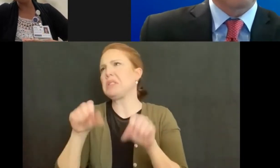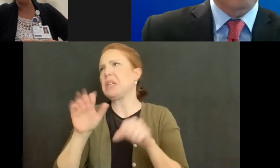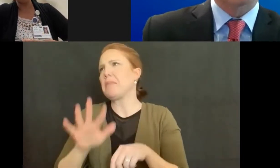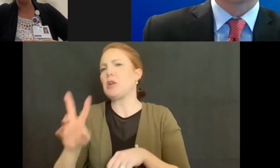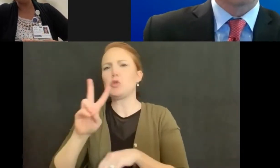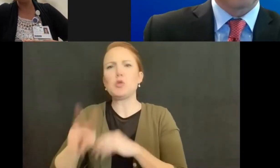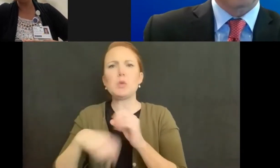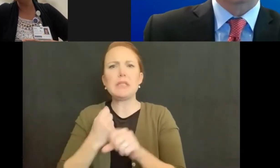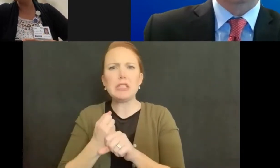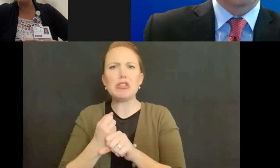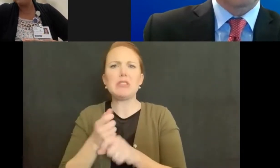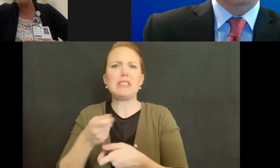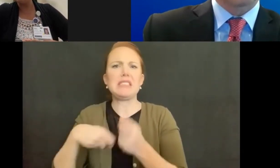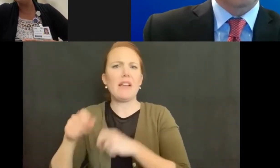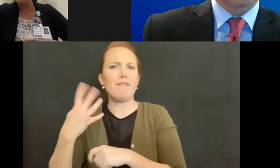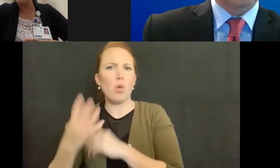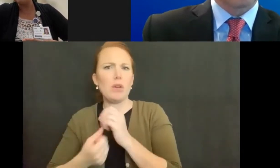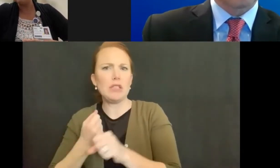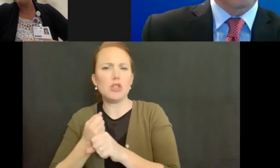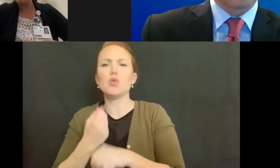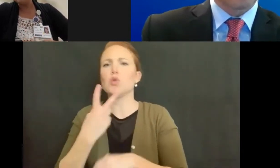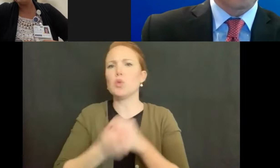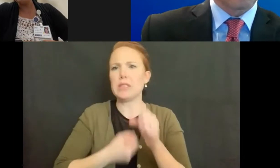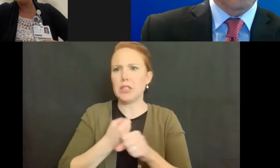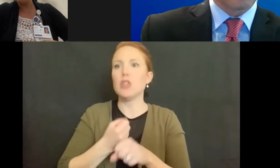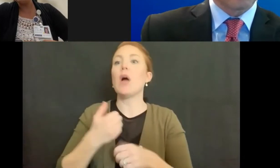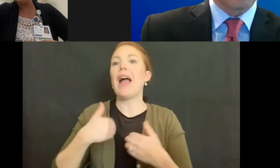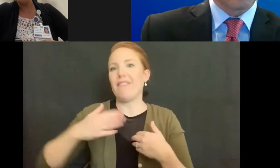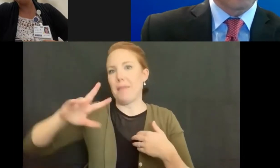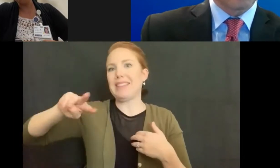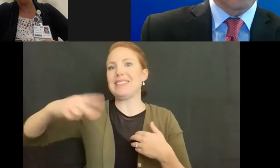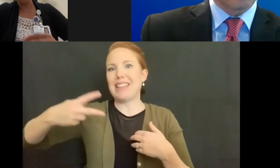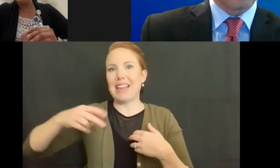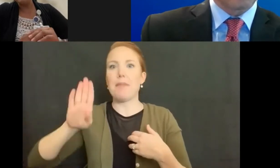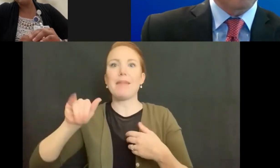4 year, and I earned my second bachelor in